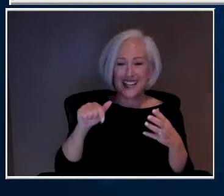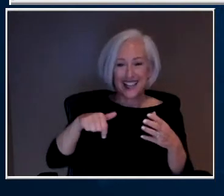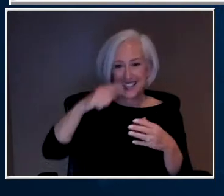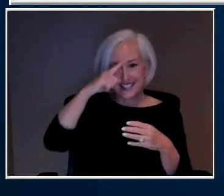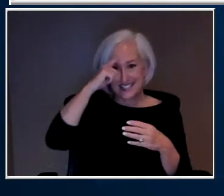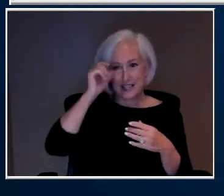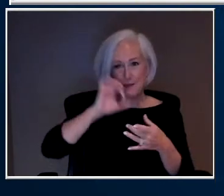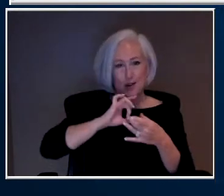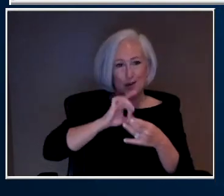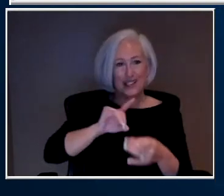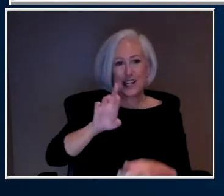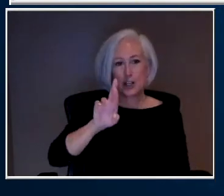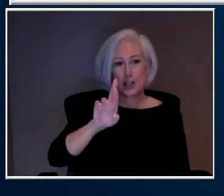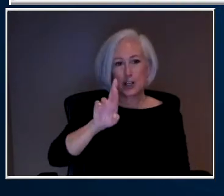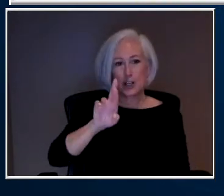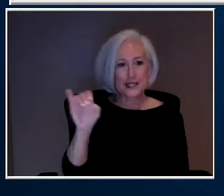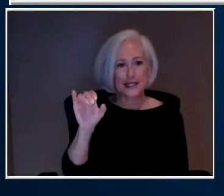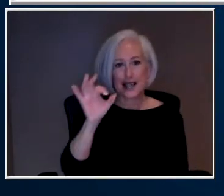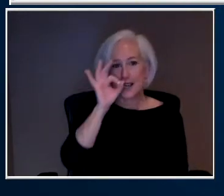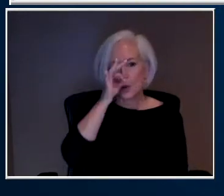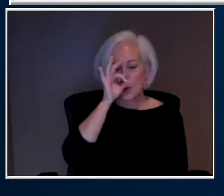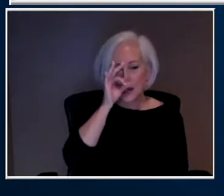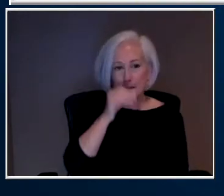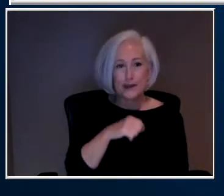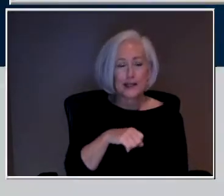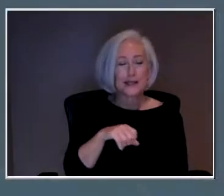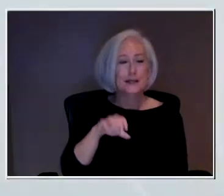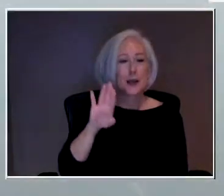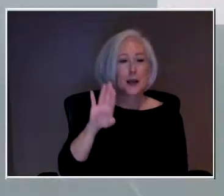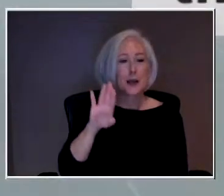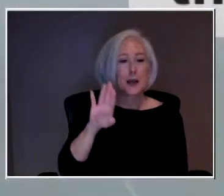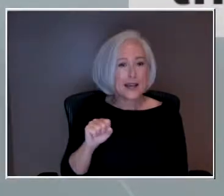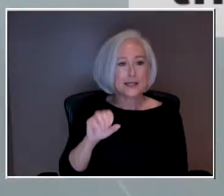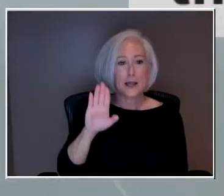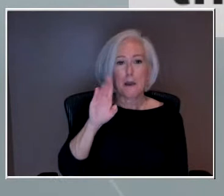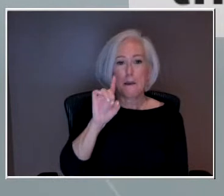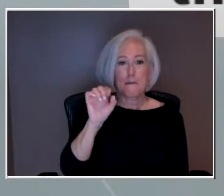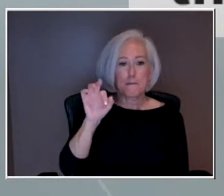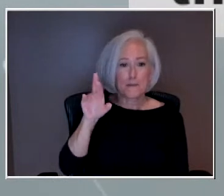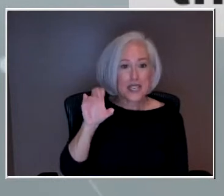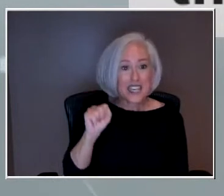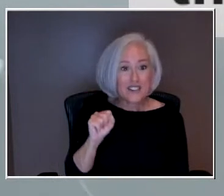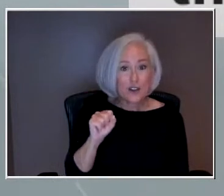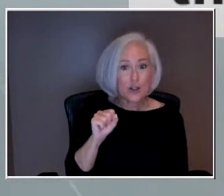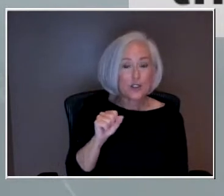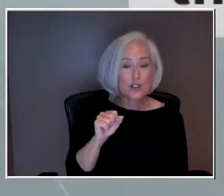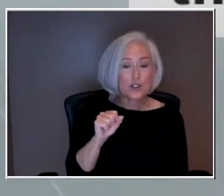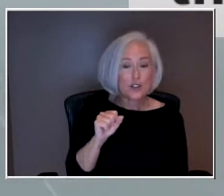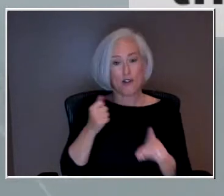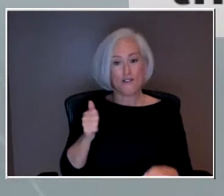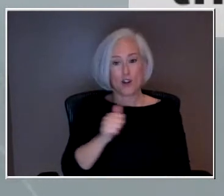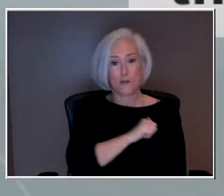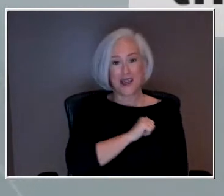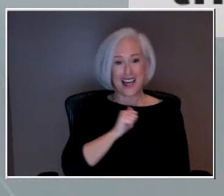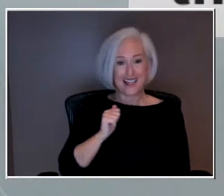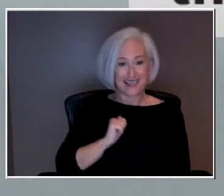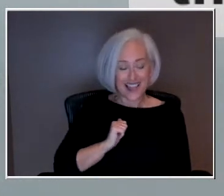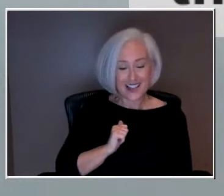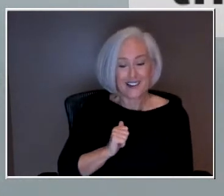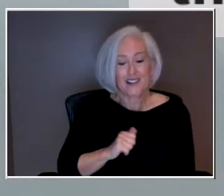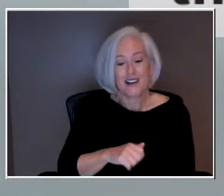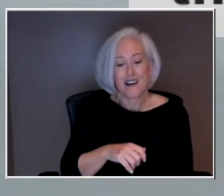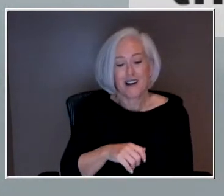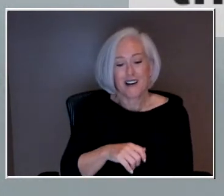like foxes and bats, but even ones you didn't expect, like beavers. There's a girl outside in Atlanta whose family says she was attacked